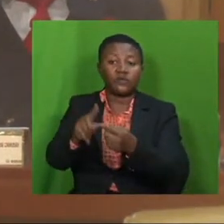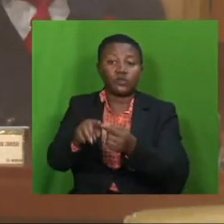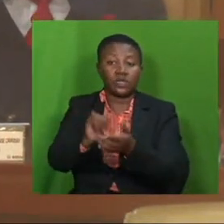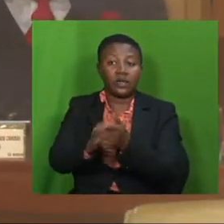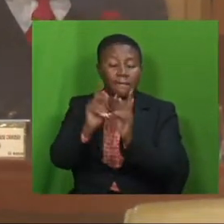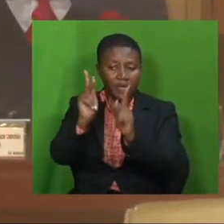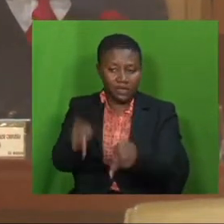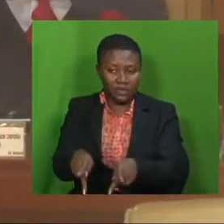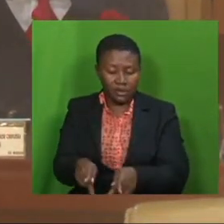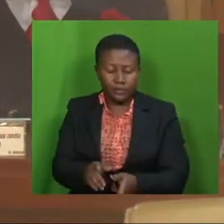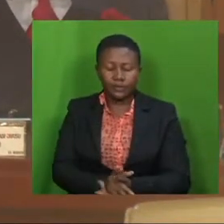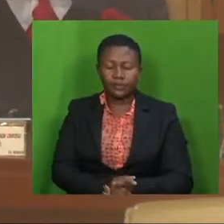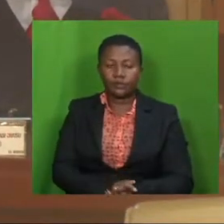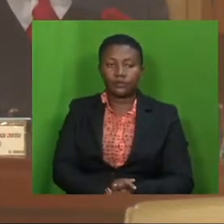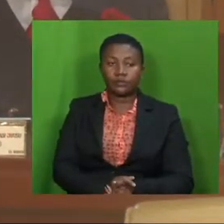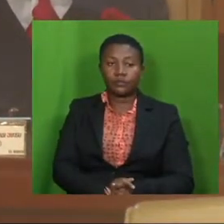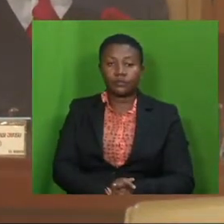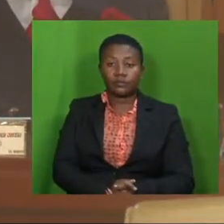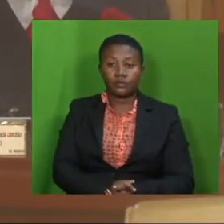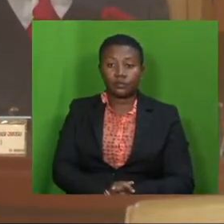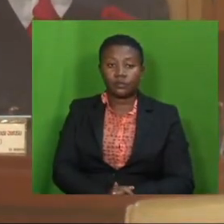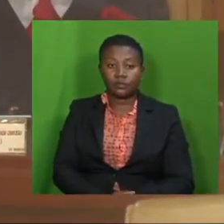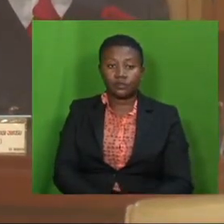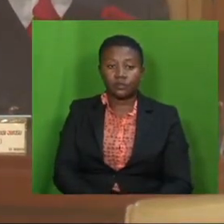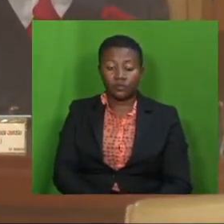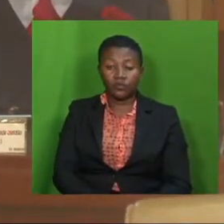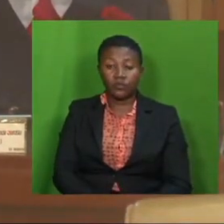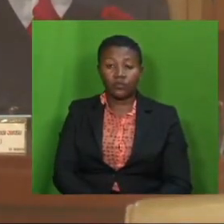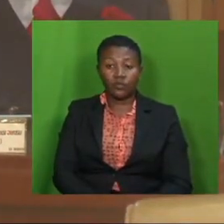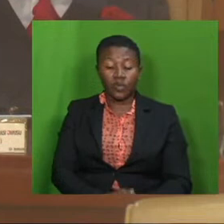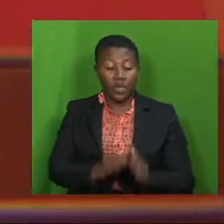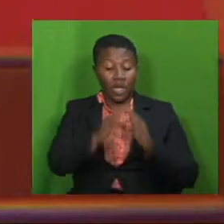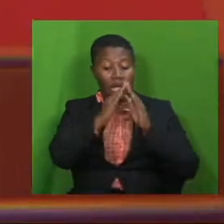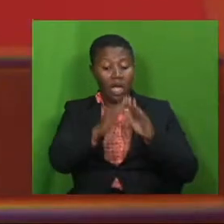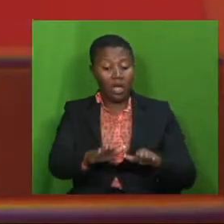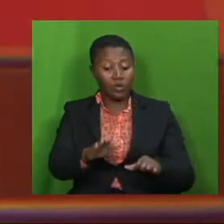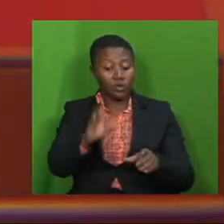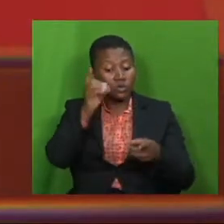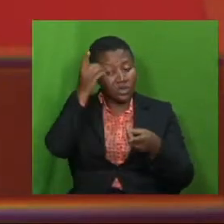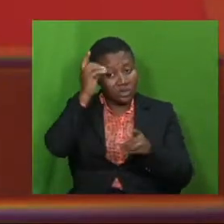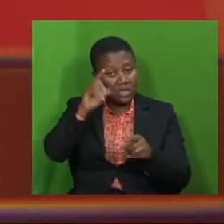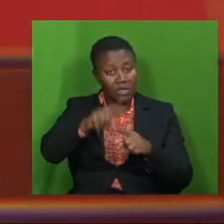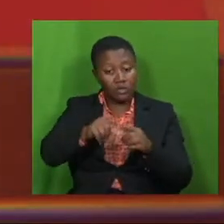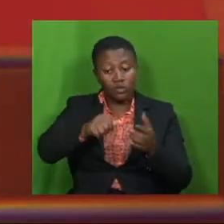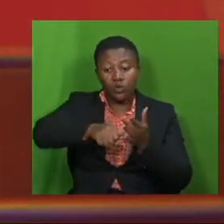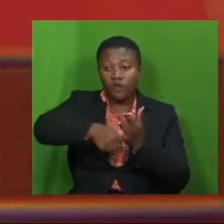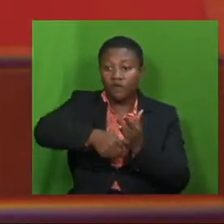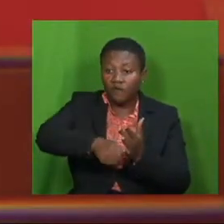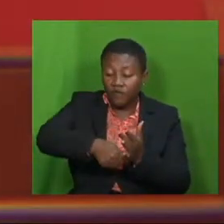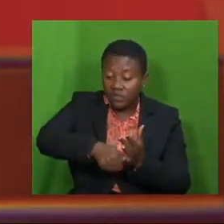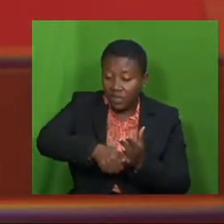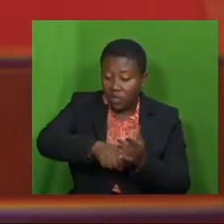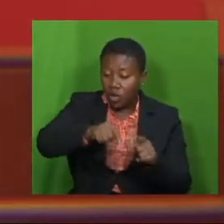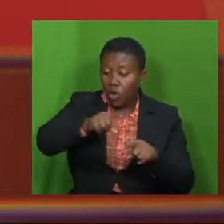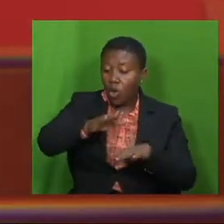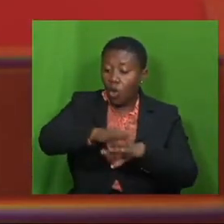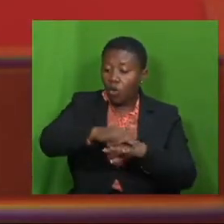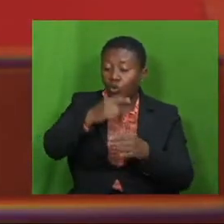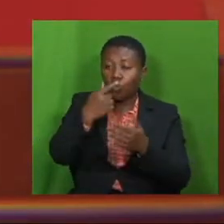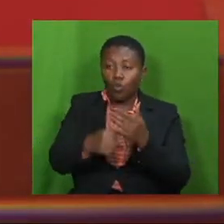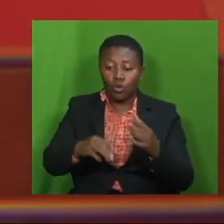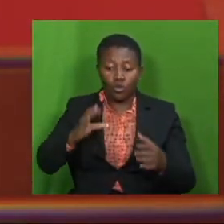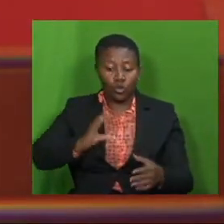appropriate. The House shall vote on the recommendation of the committee